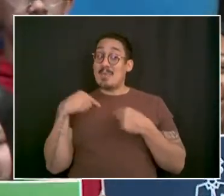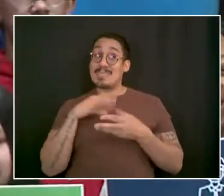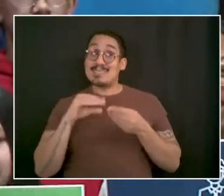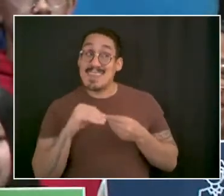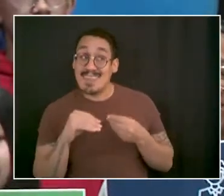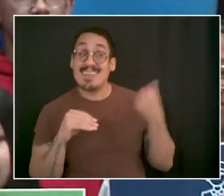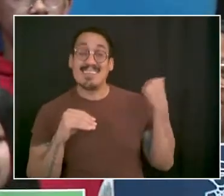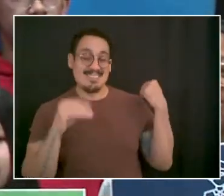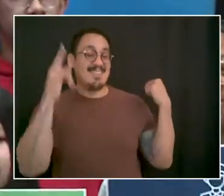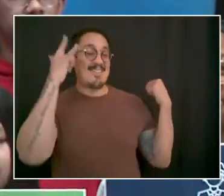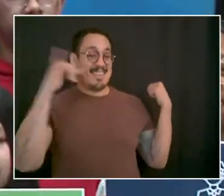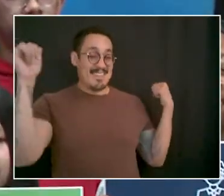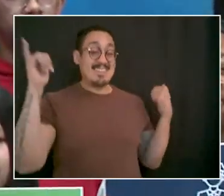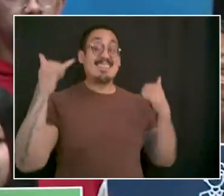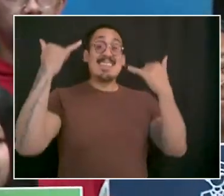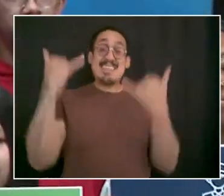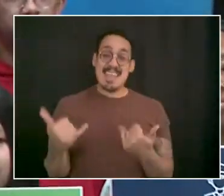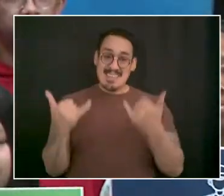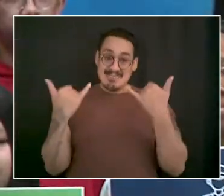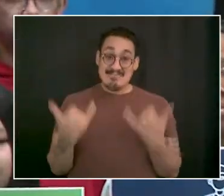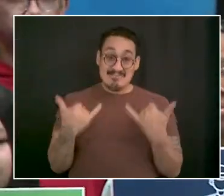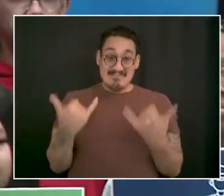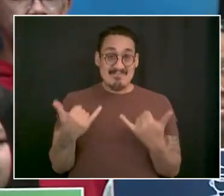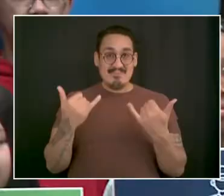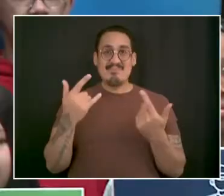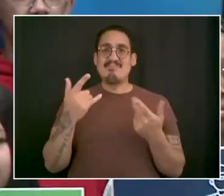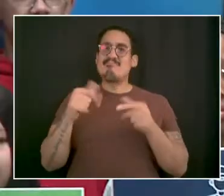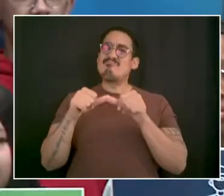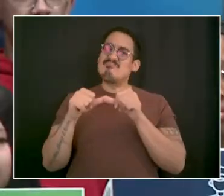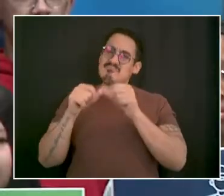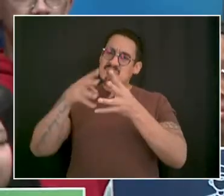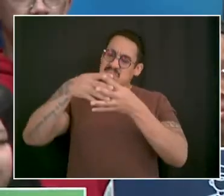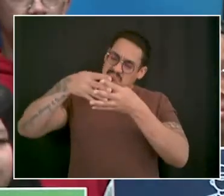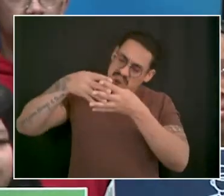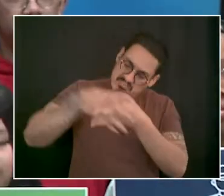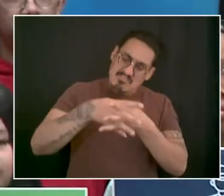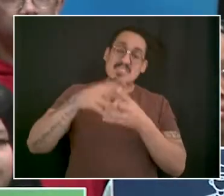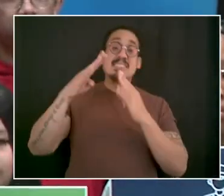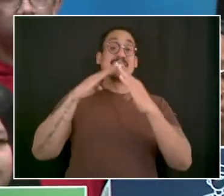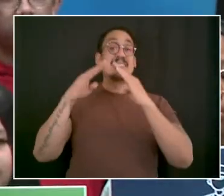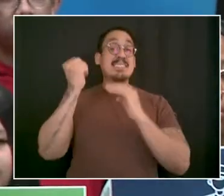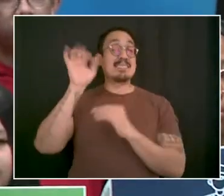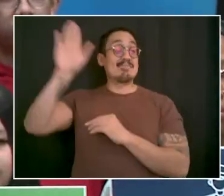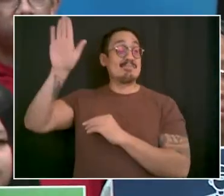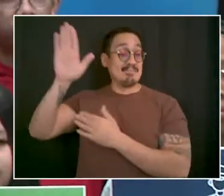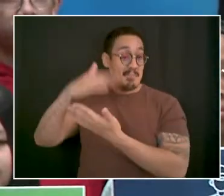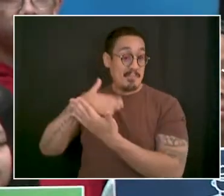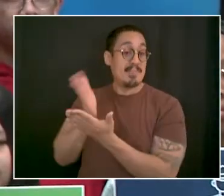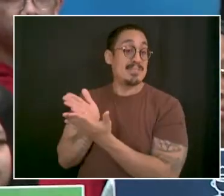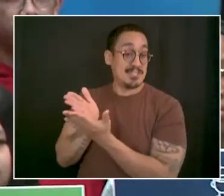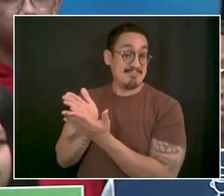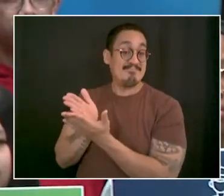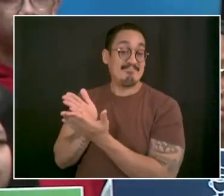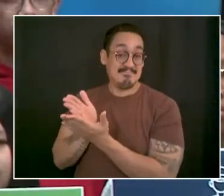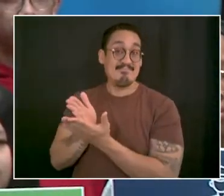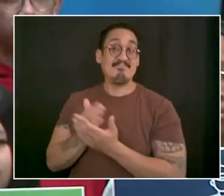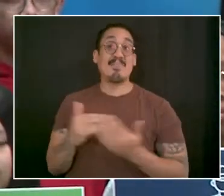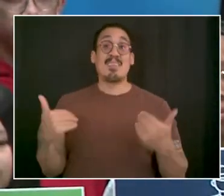they are now permanently embedded in the city's budget. And, of course, our young people also